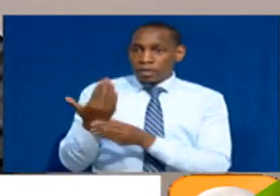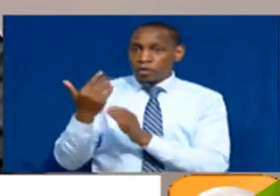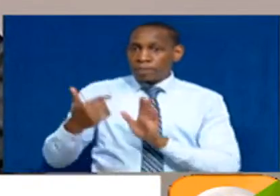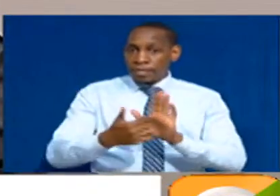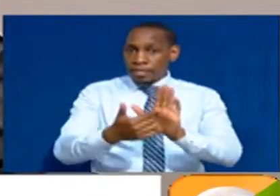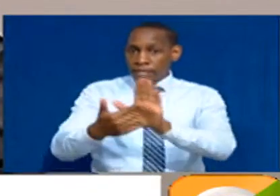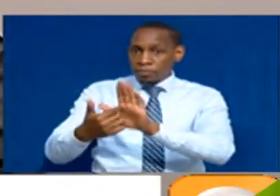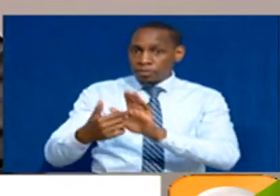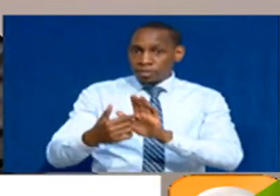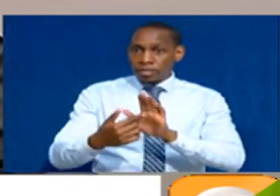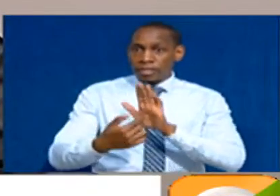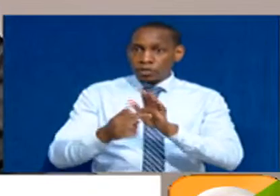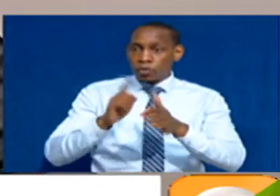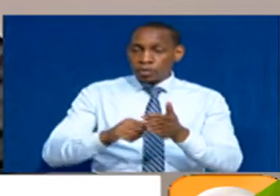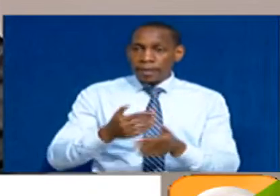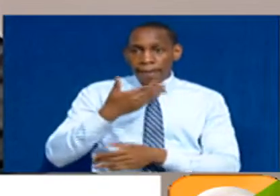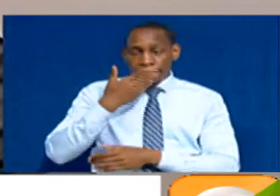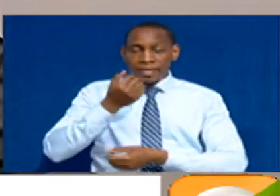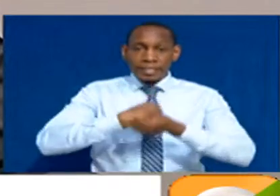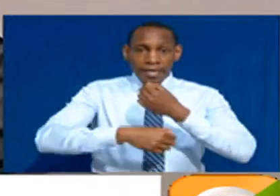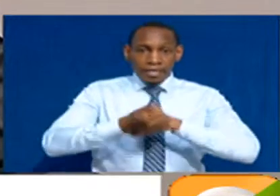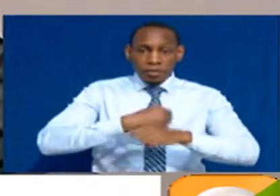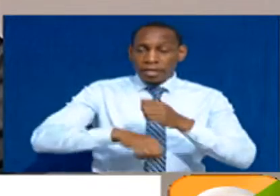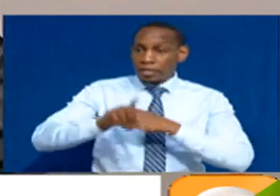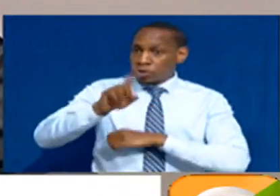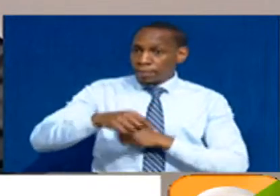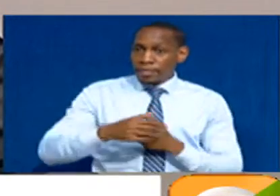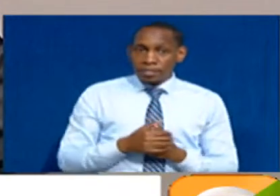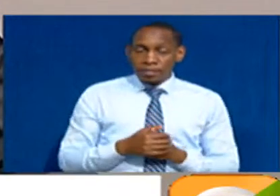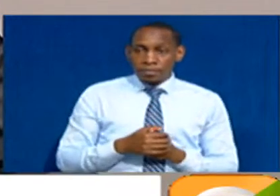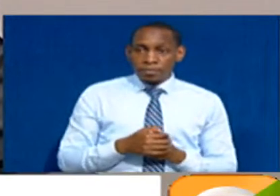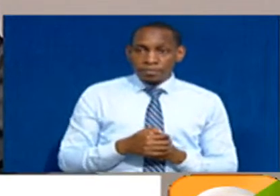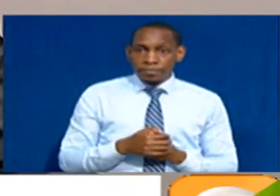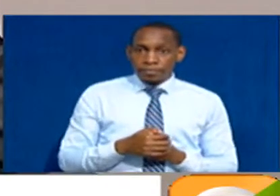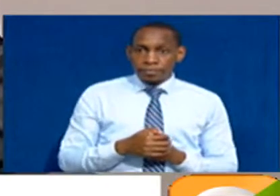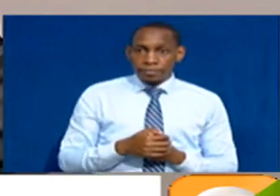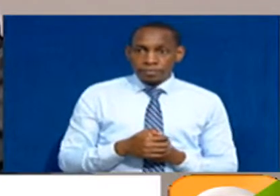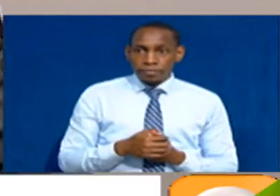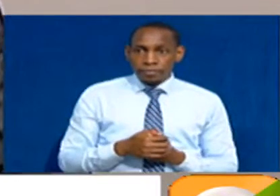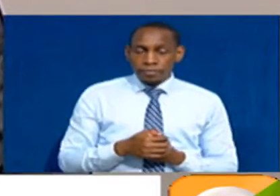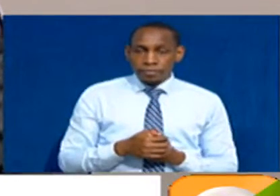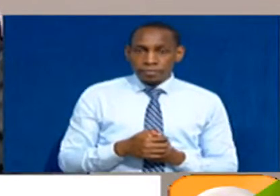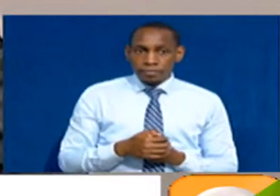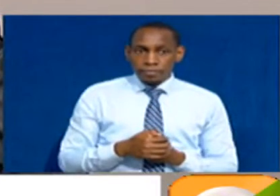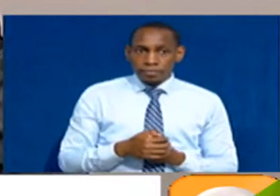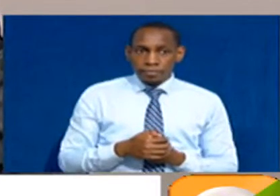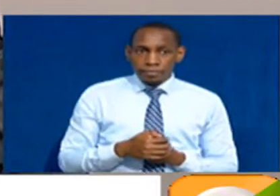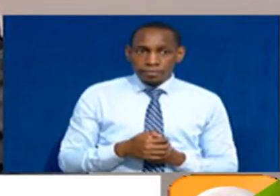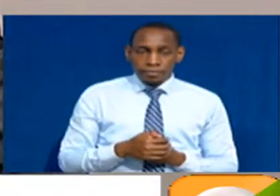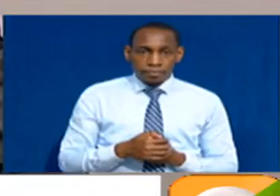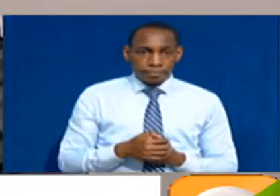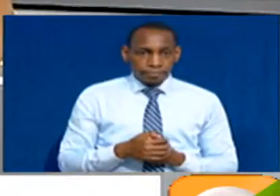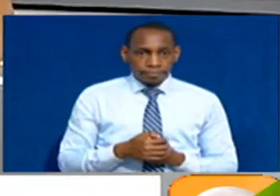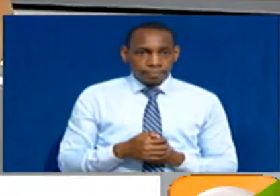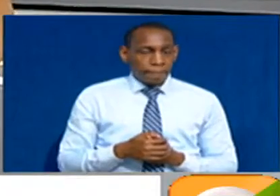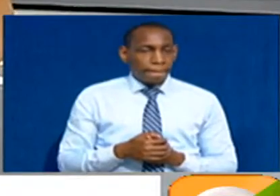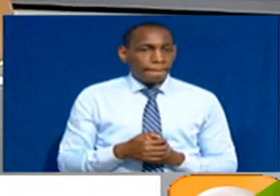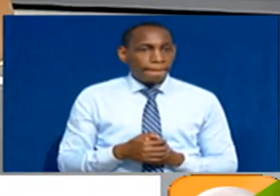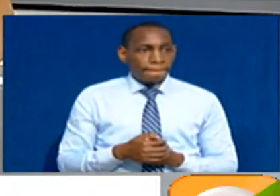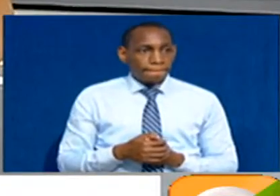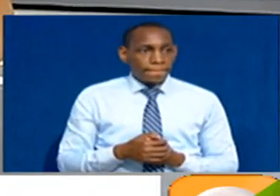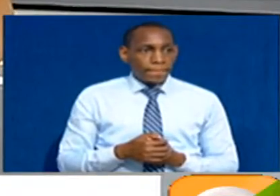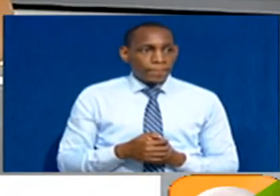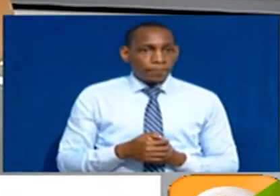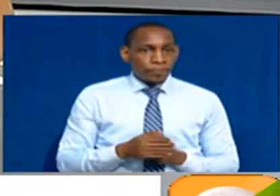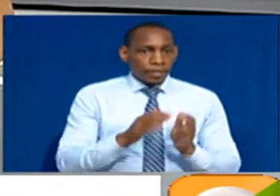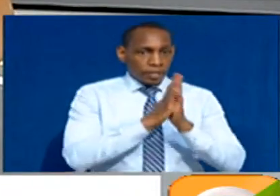think shows us that we need to do something about it. We need to stem the tide. We need to bring back the money. Sheila, there's